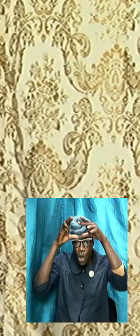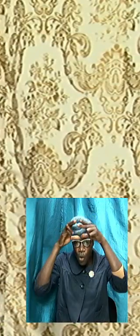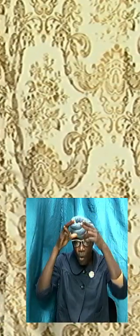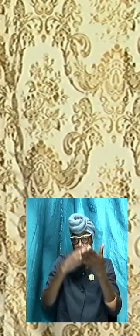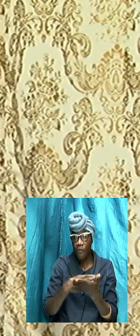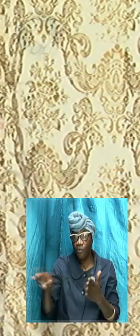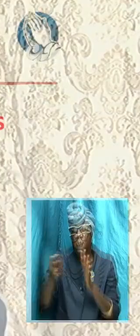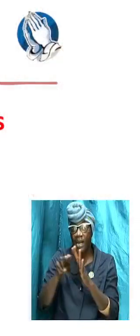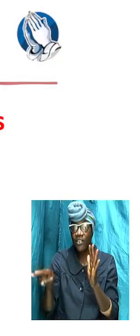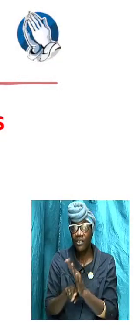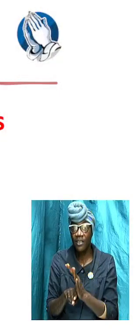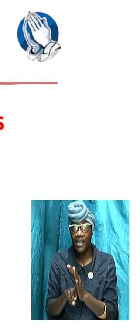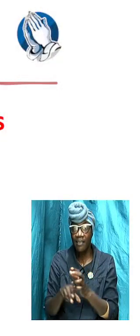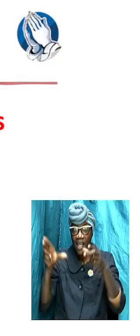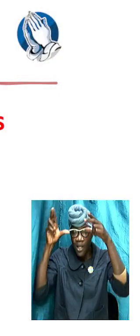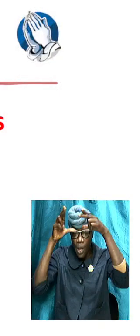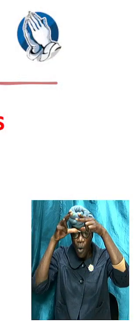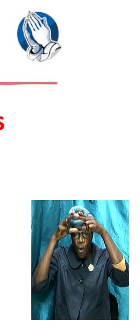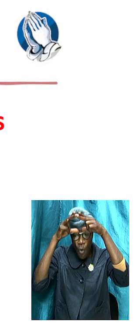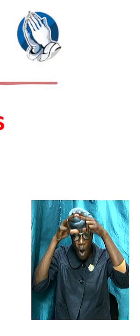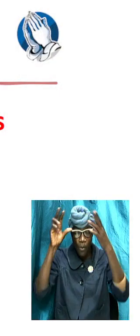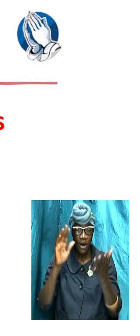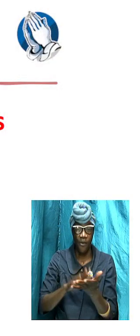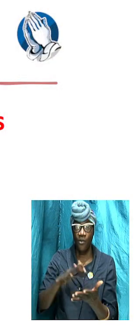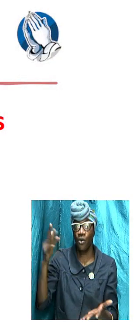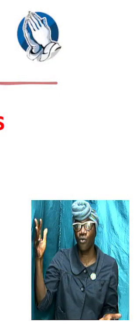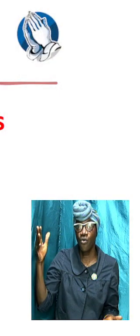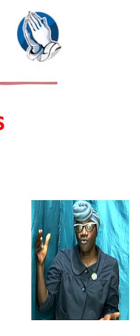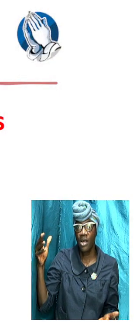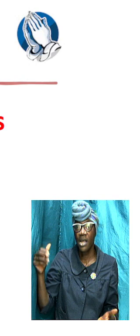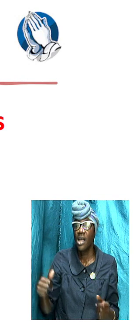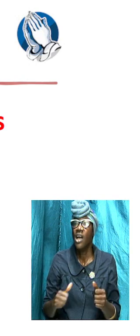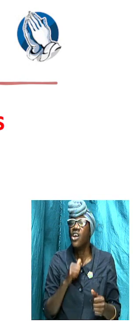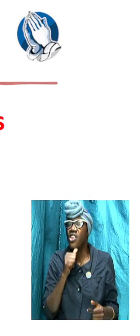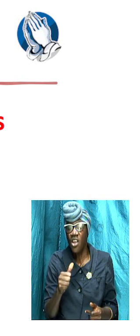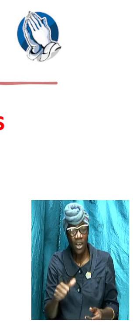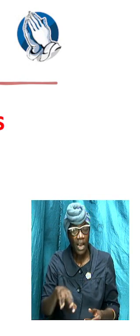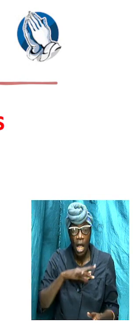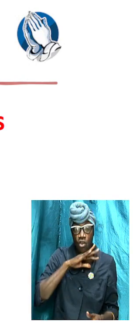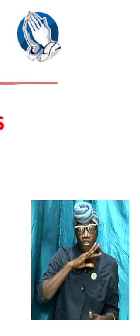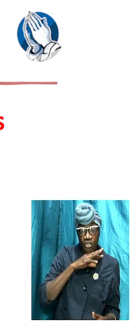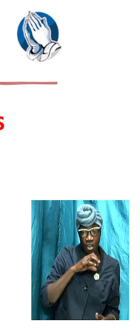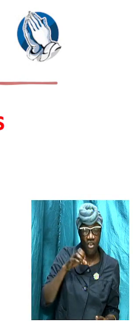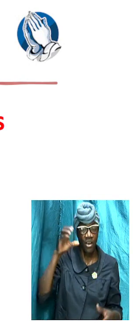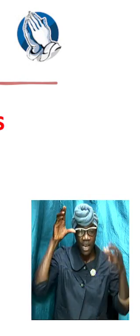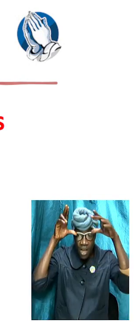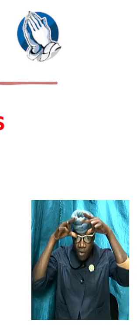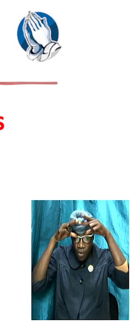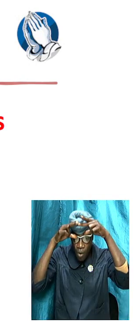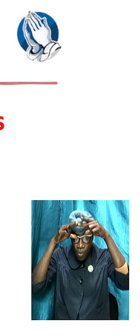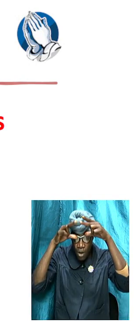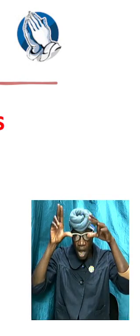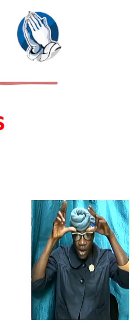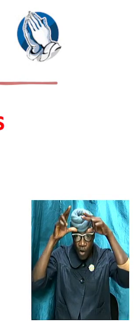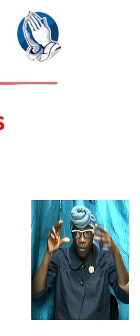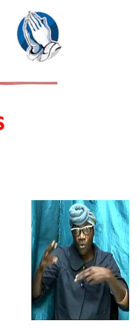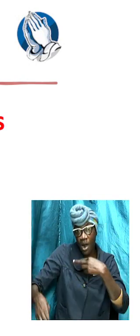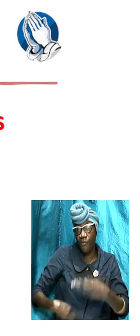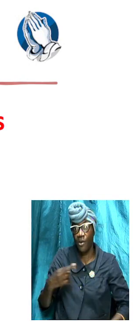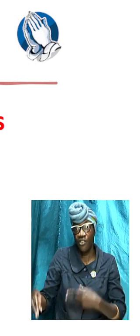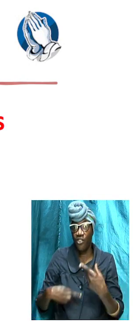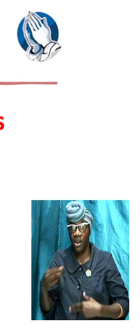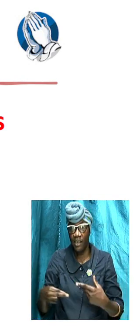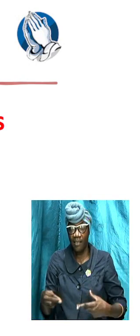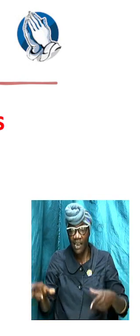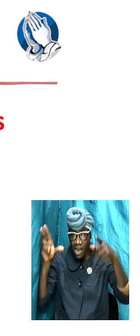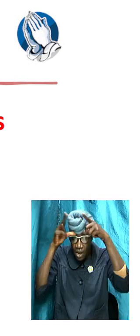righteousness. It talk about the crown of glory. It talk about the incorruptible crown. It talk about the crown of rejoicing. It talk about the